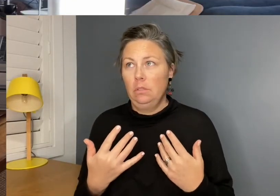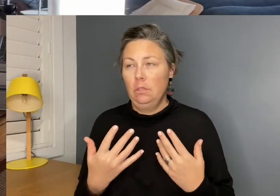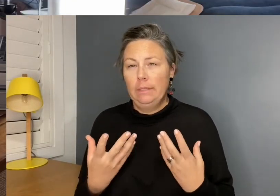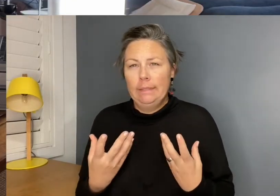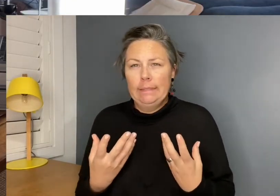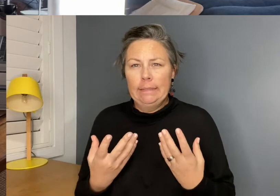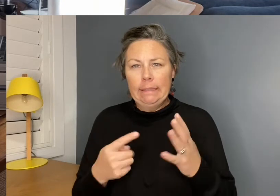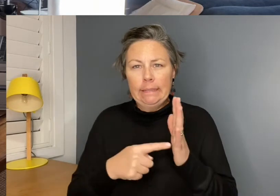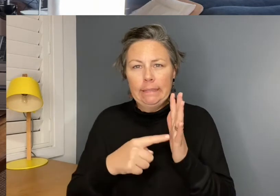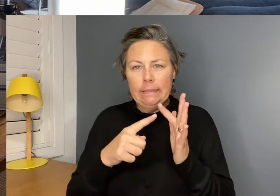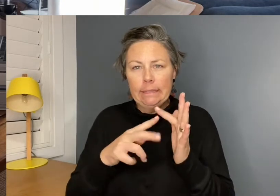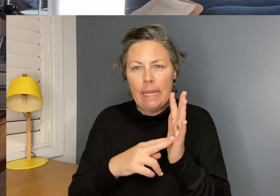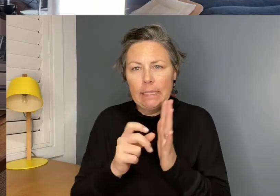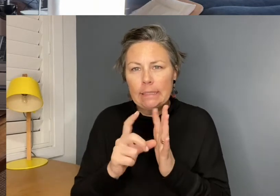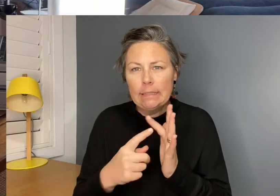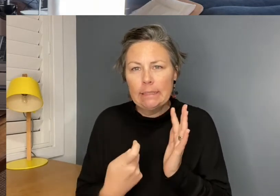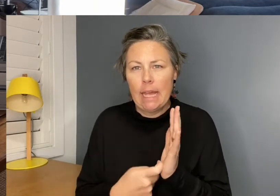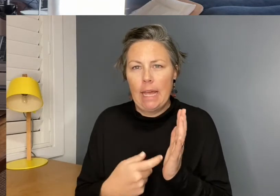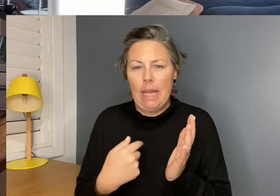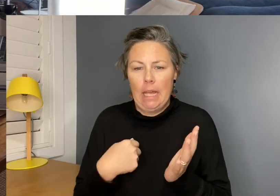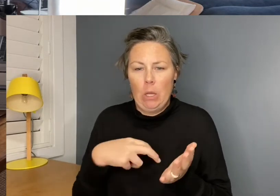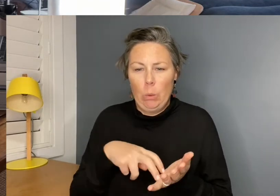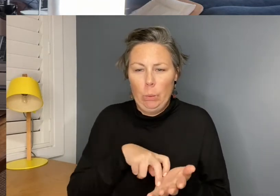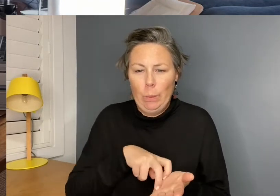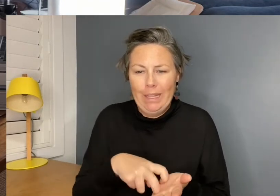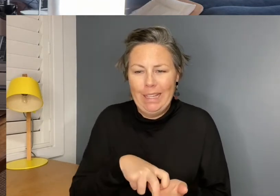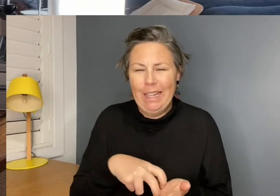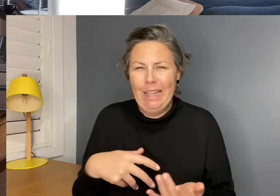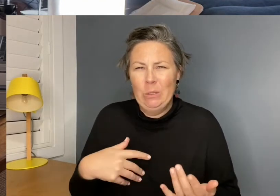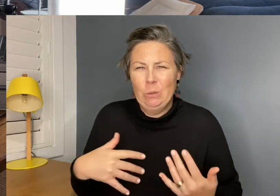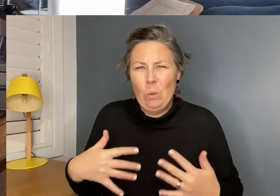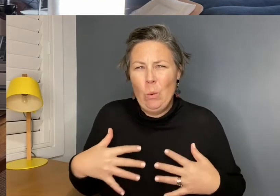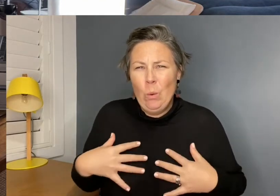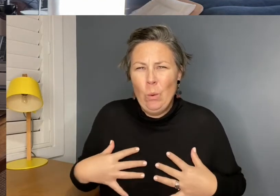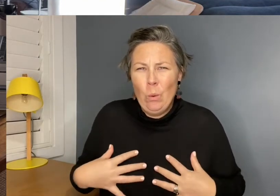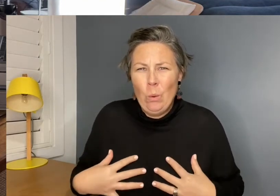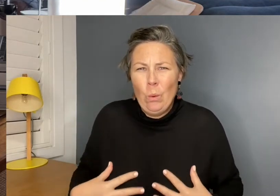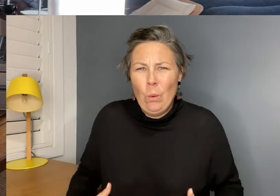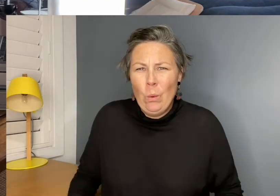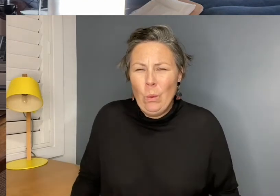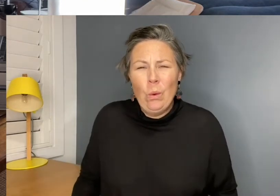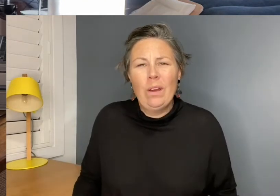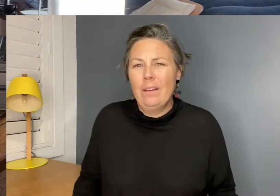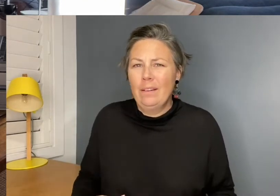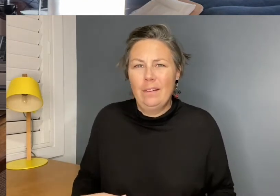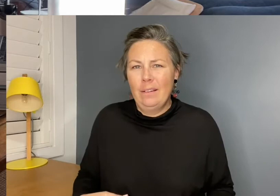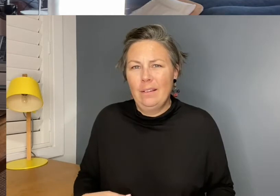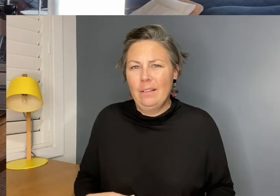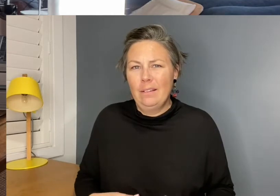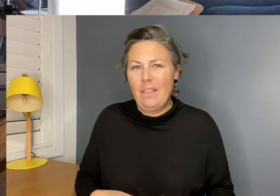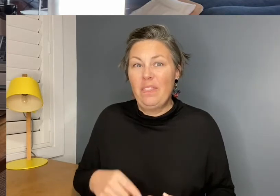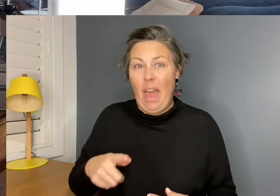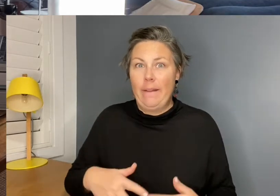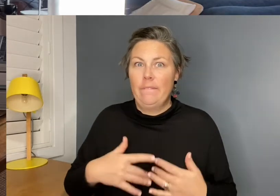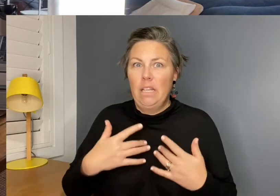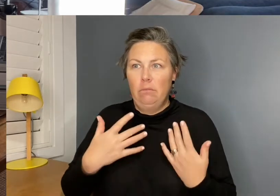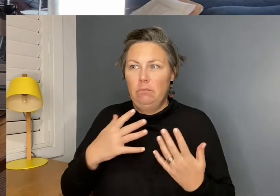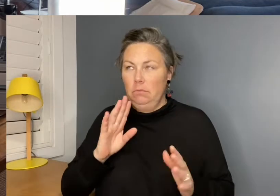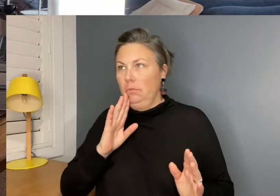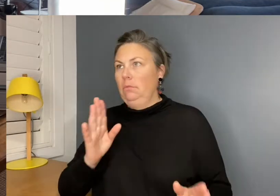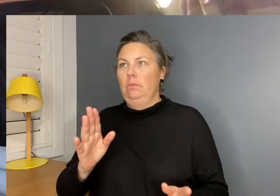But I just felt so, I don't know, tender and weak and sore, and it's